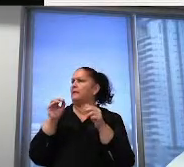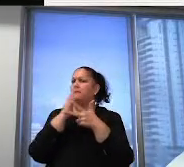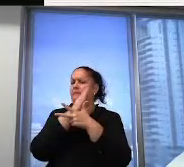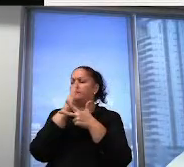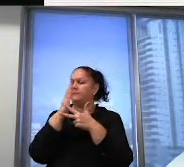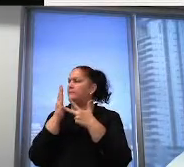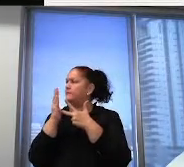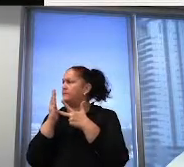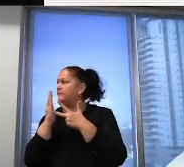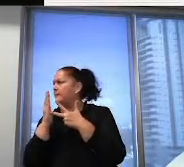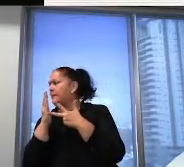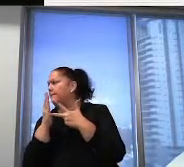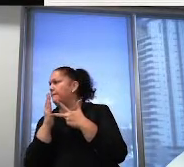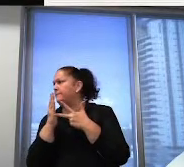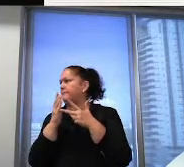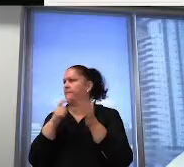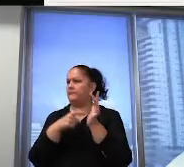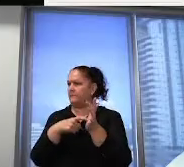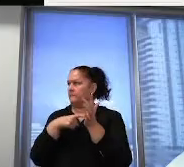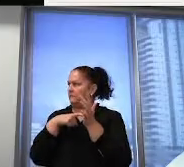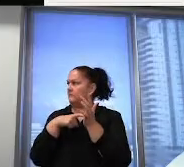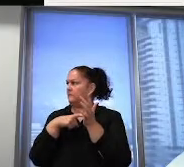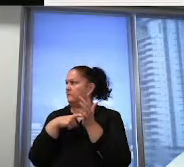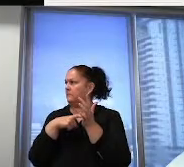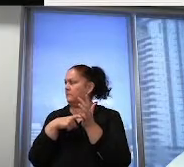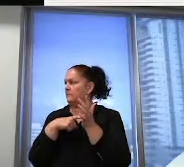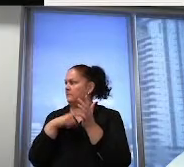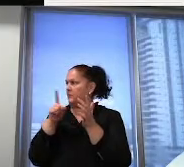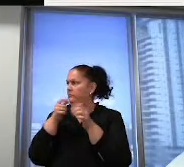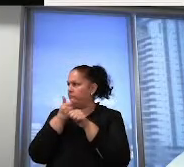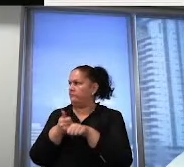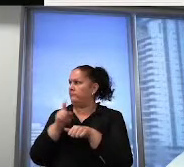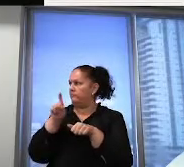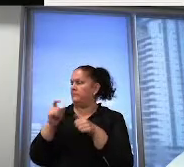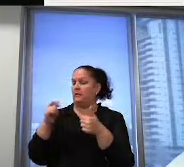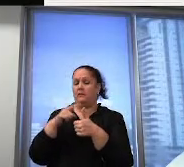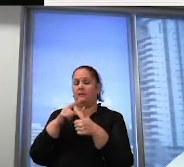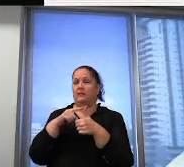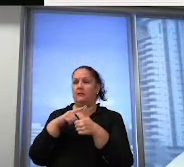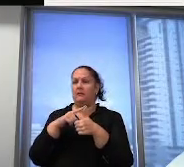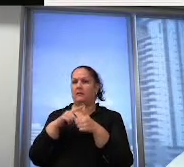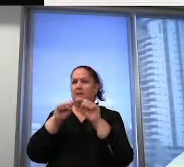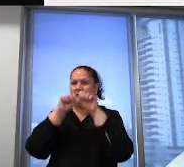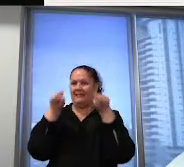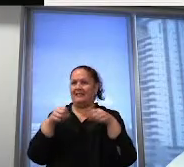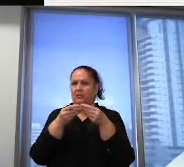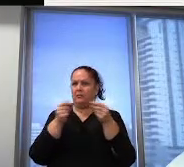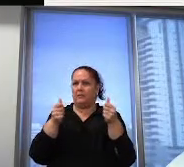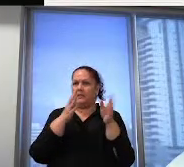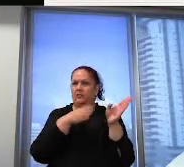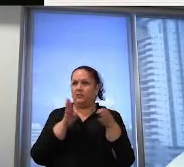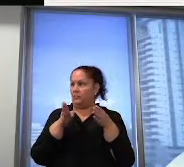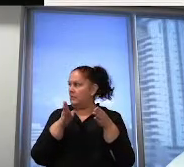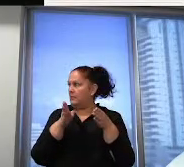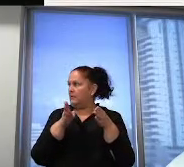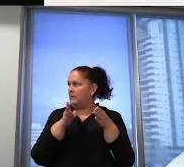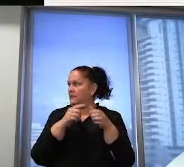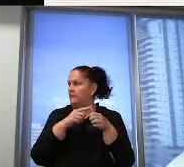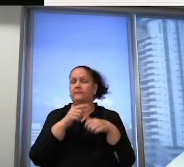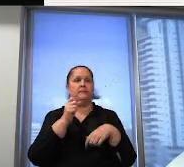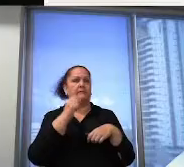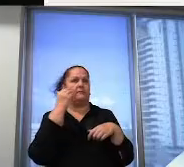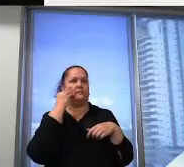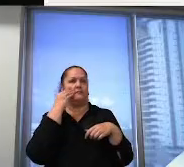three separate overlapping requirements that you are under right now. One is the system remediation plan. Are you familiar with that?